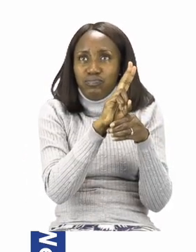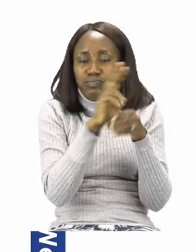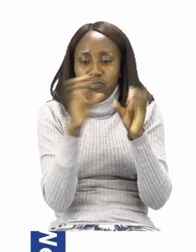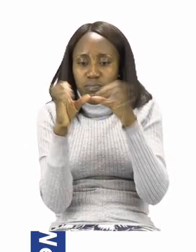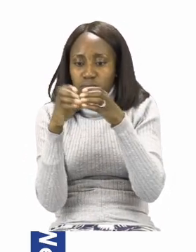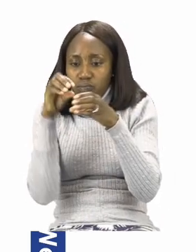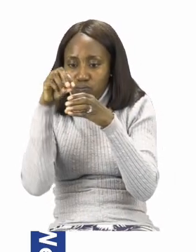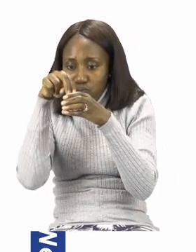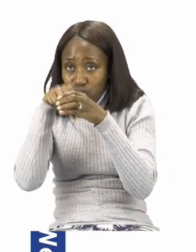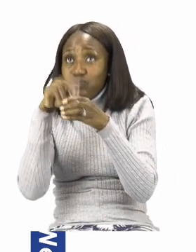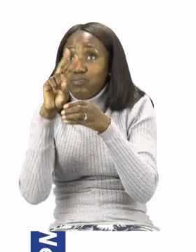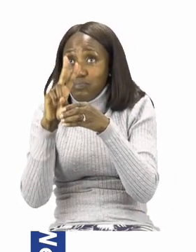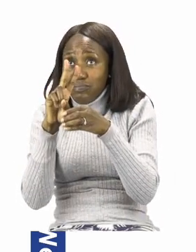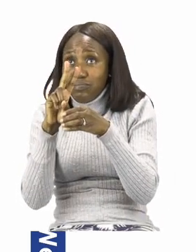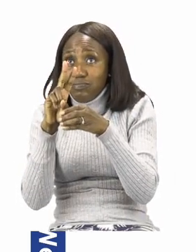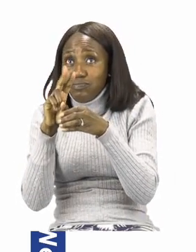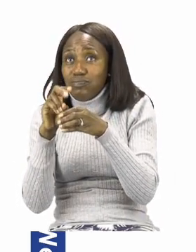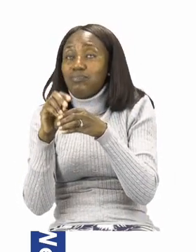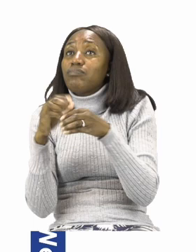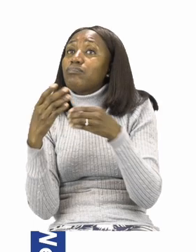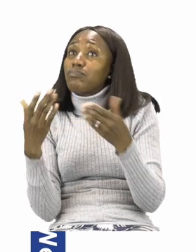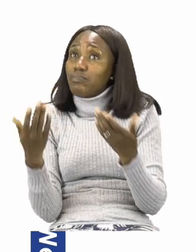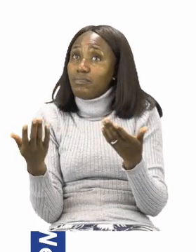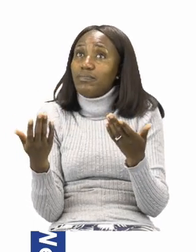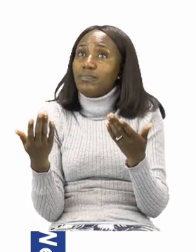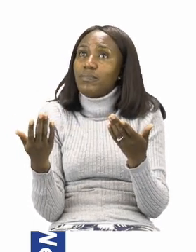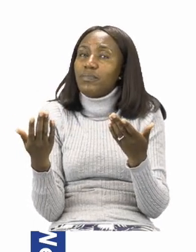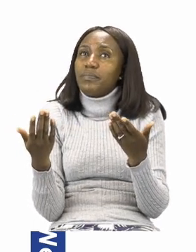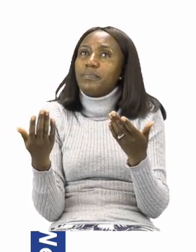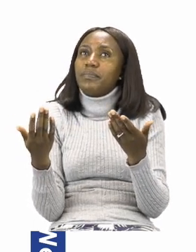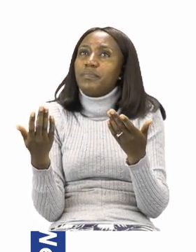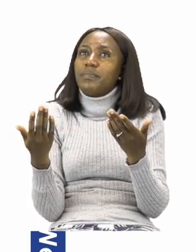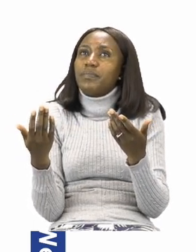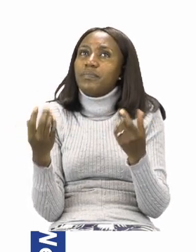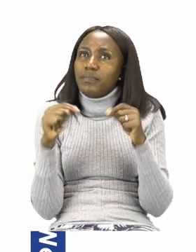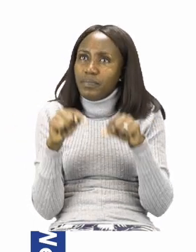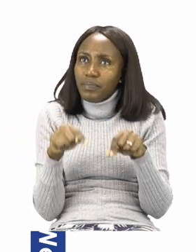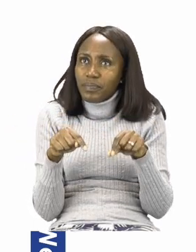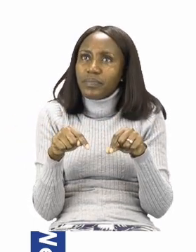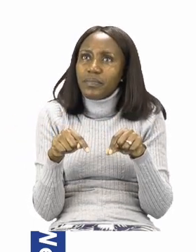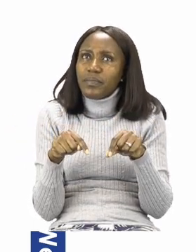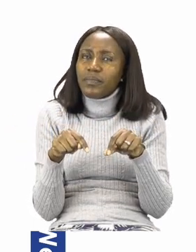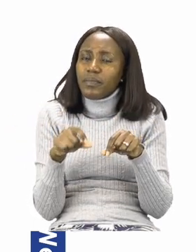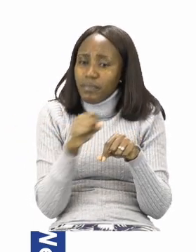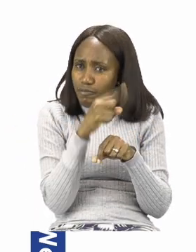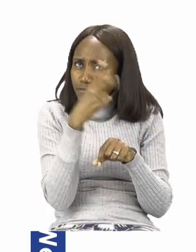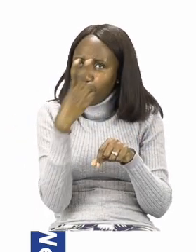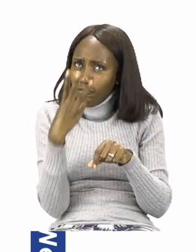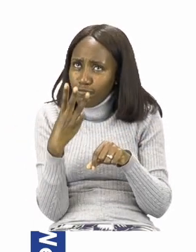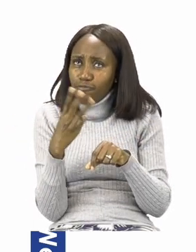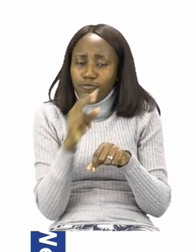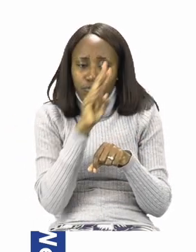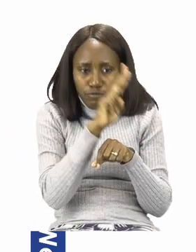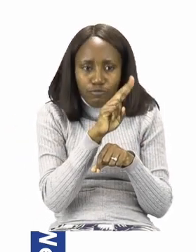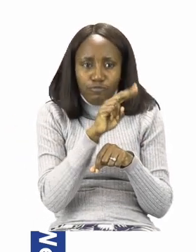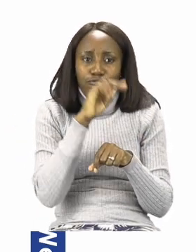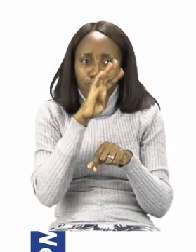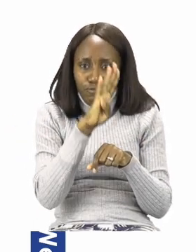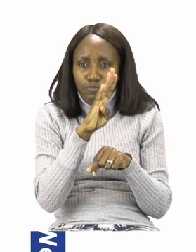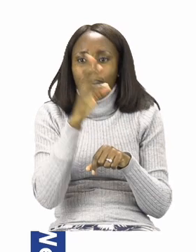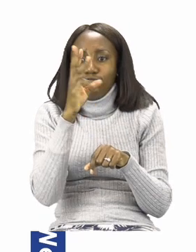one medal represents 2 medals, we now have to count in